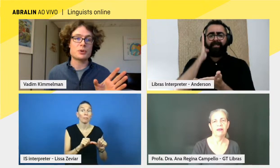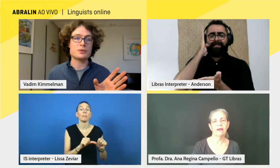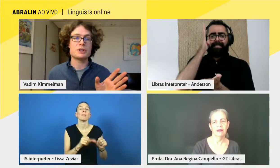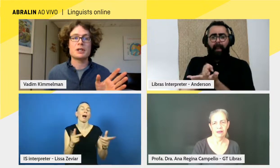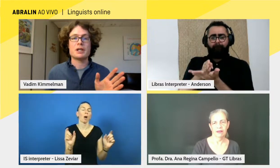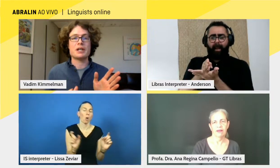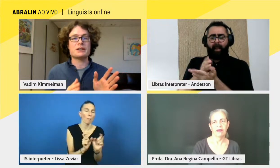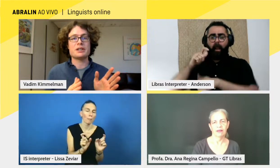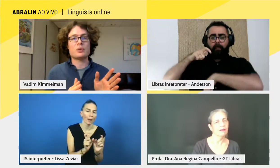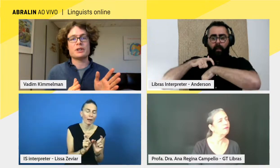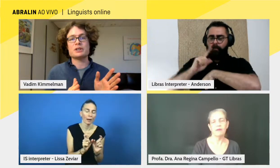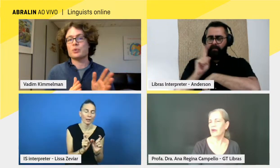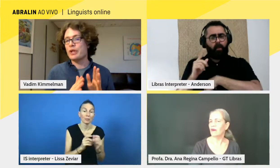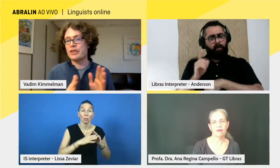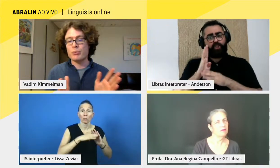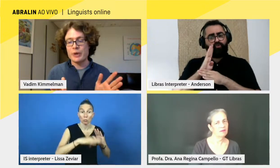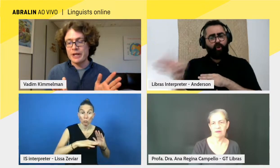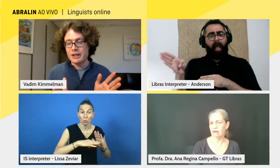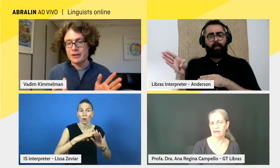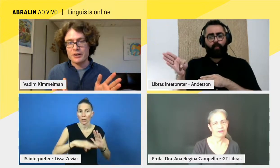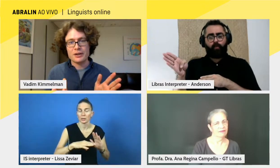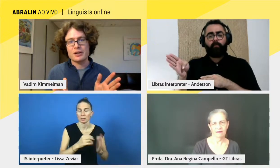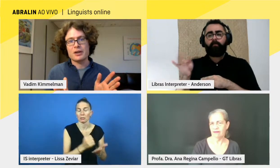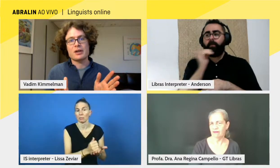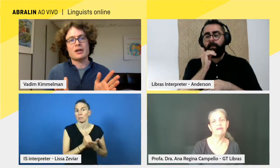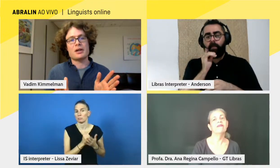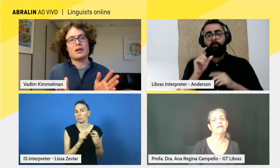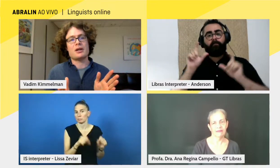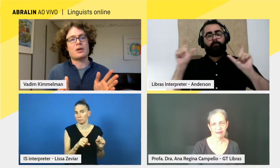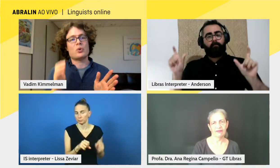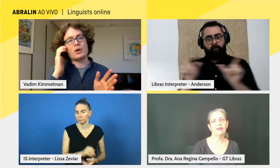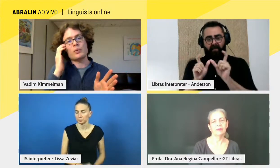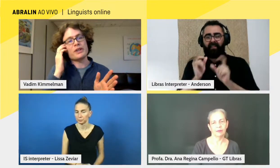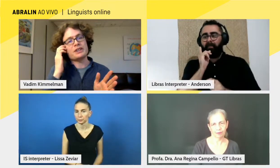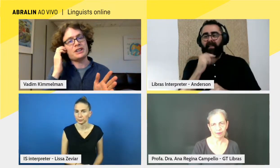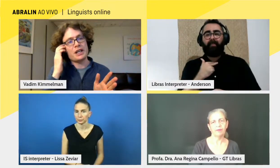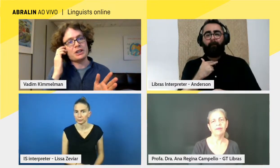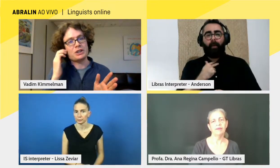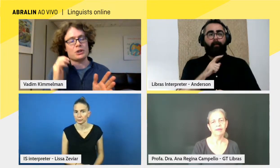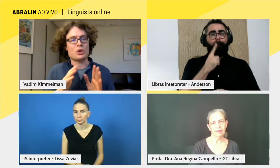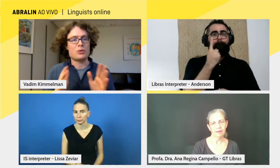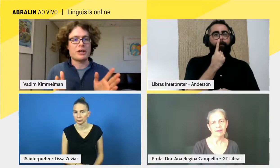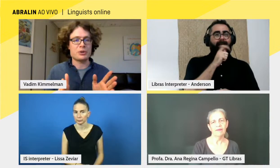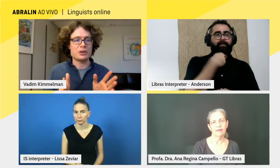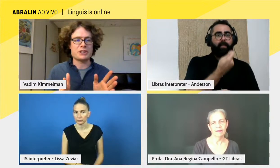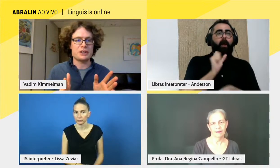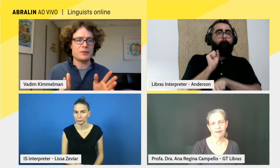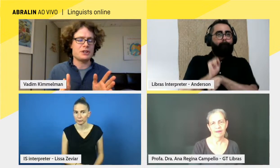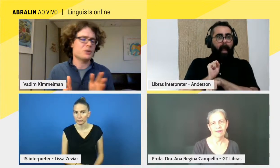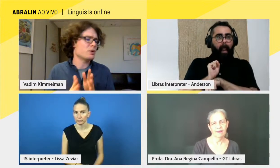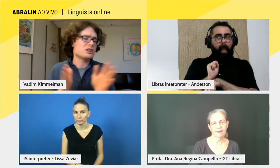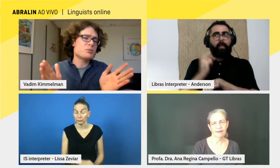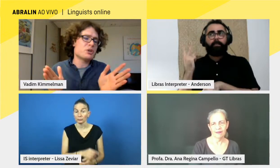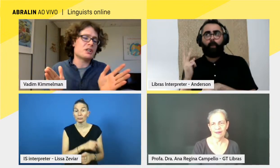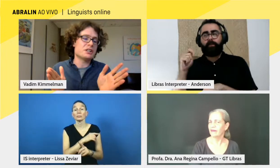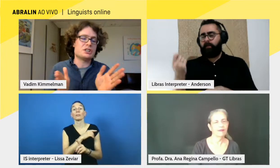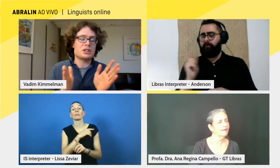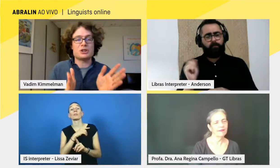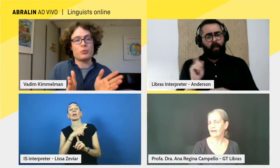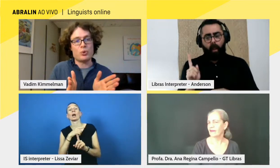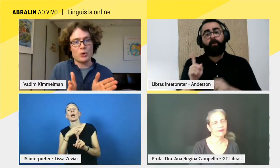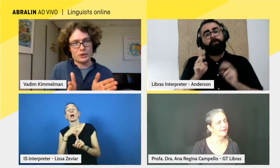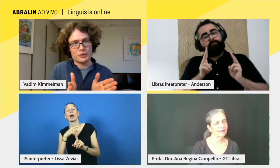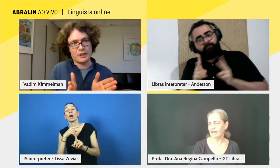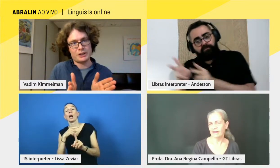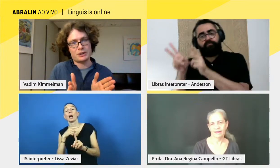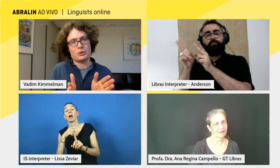we observed a sequence with a break or with a change in non-manual activity. Well, typically it's